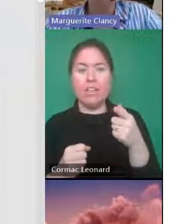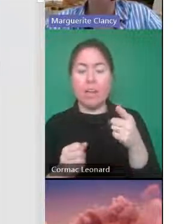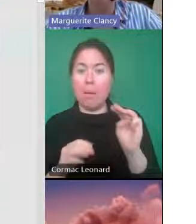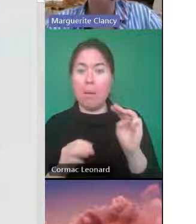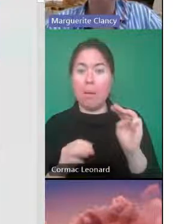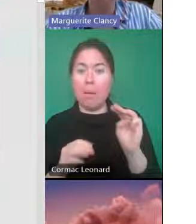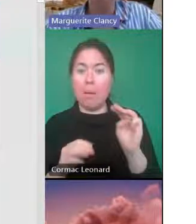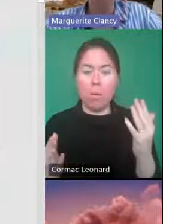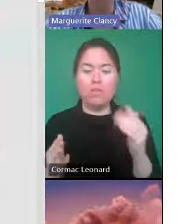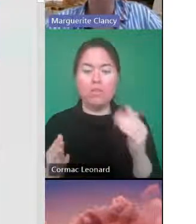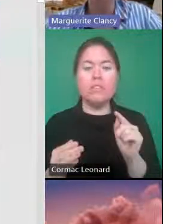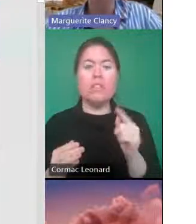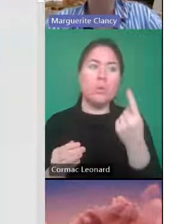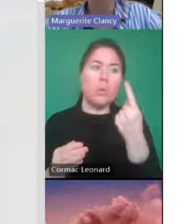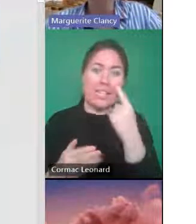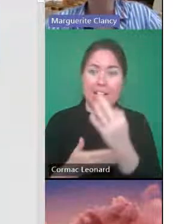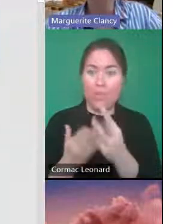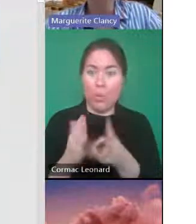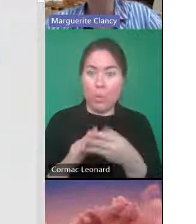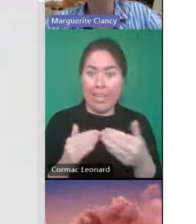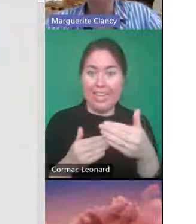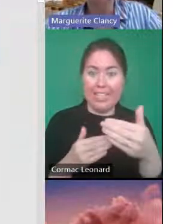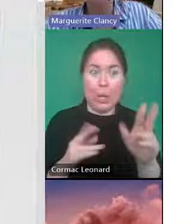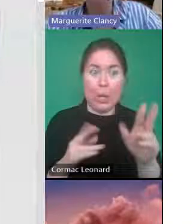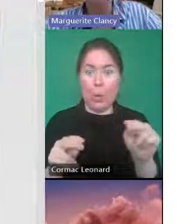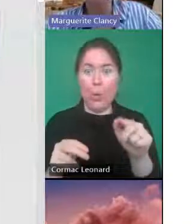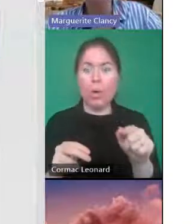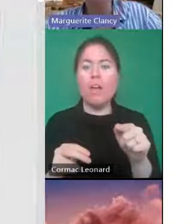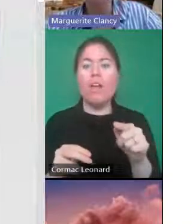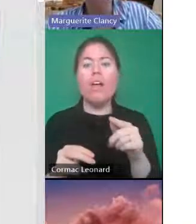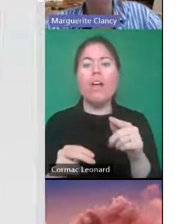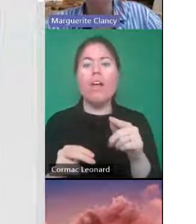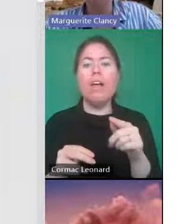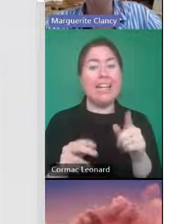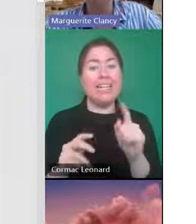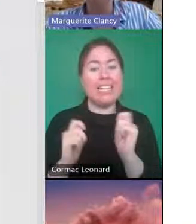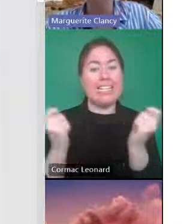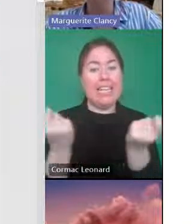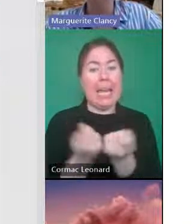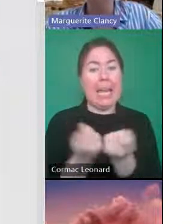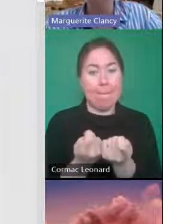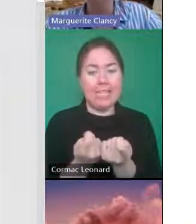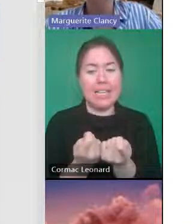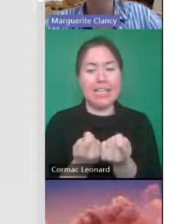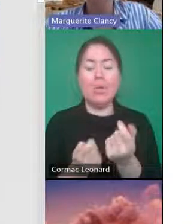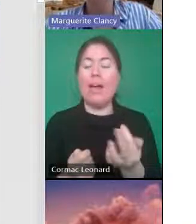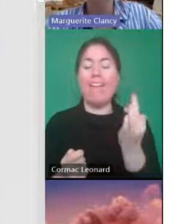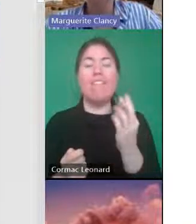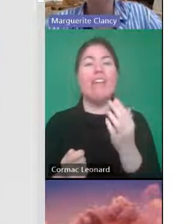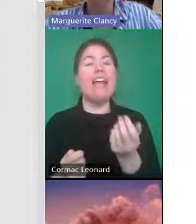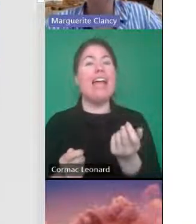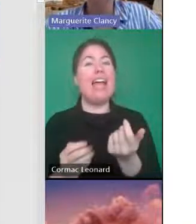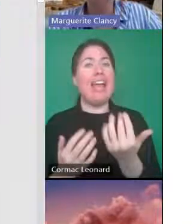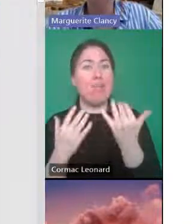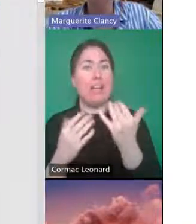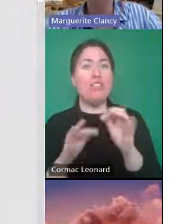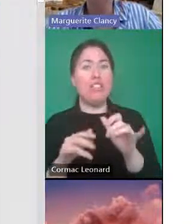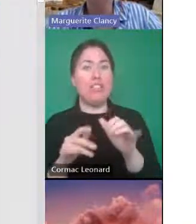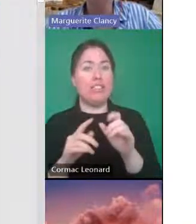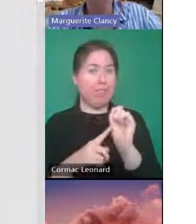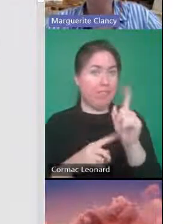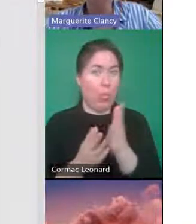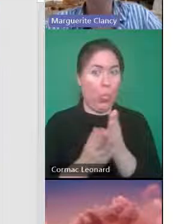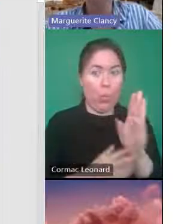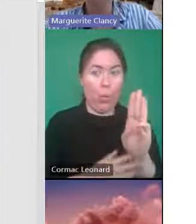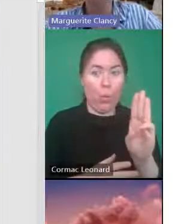see in the coming weeks, and that's the ability of teams. If information is submitted to us via the professional portal, and if